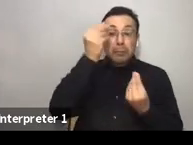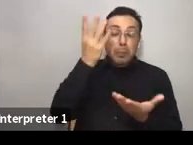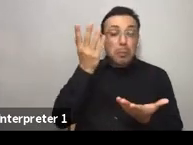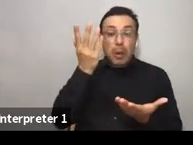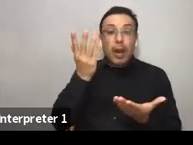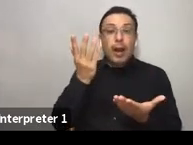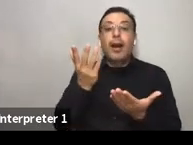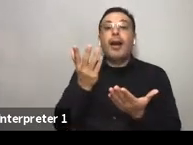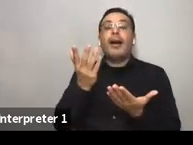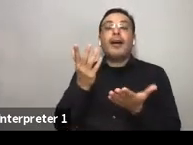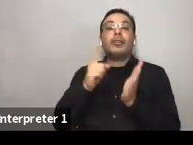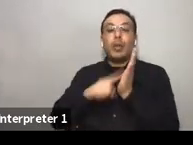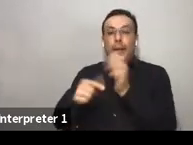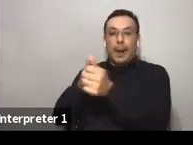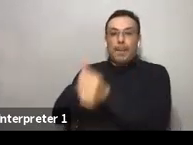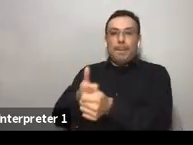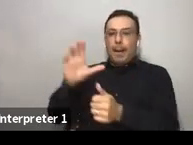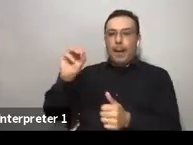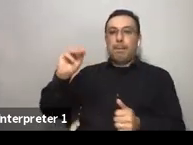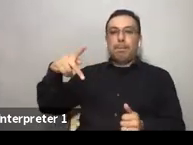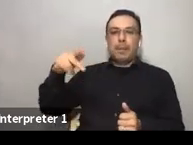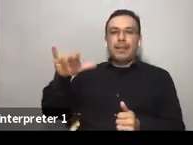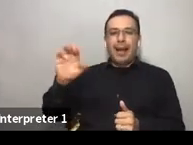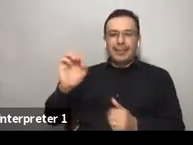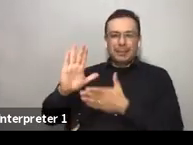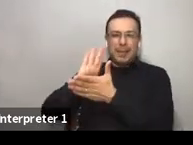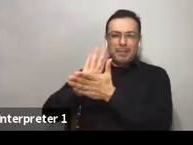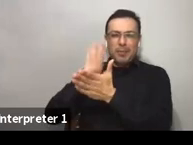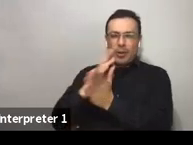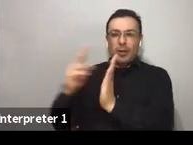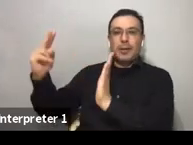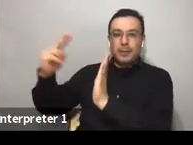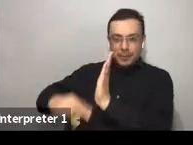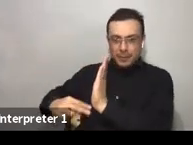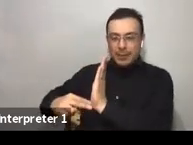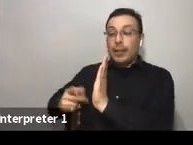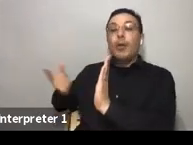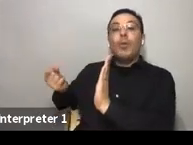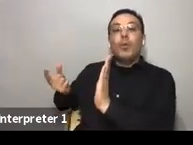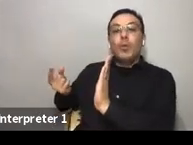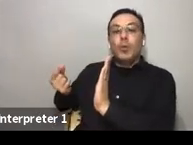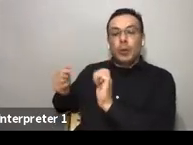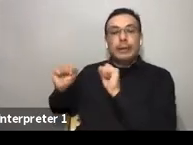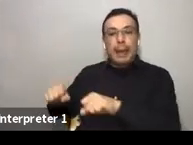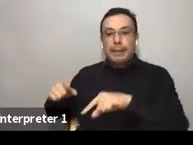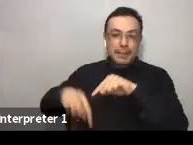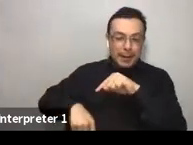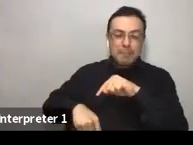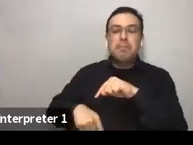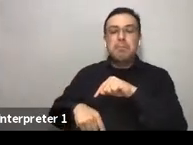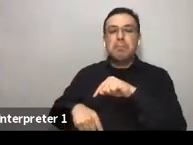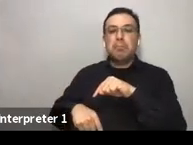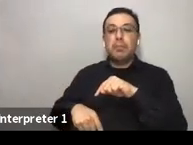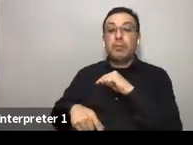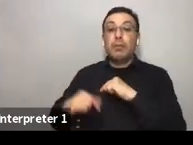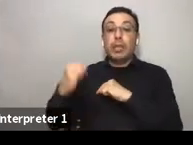kind of transferable to that situation of a compliance department and an agency. And please reach out